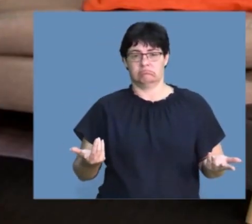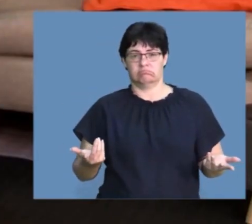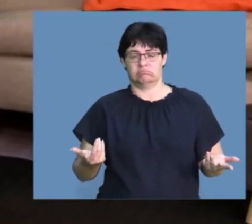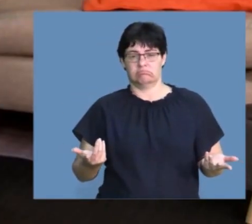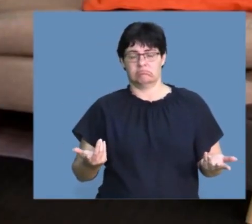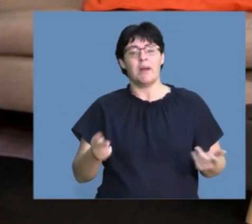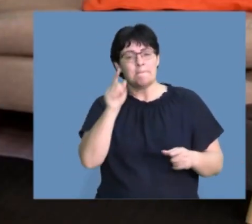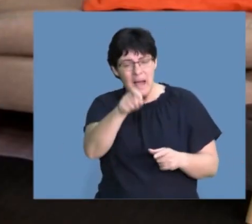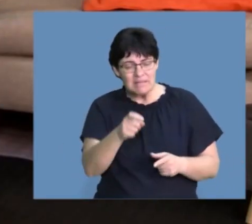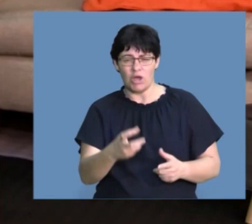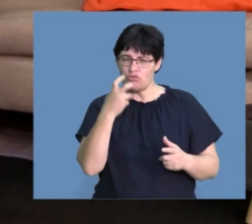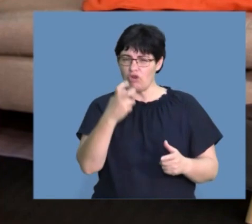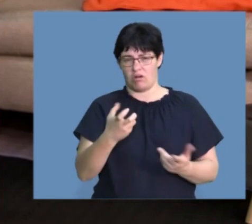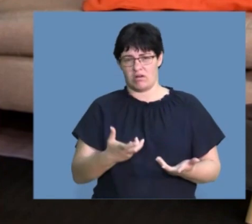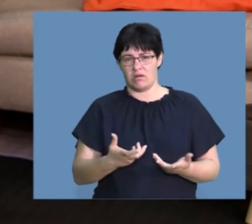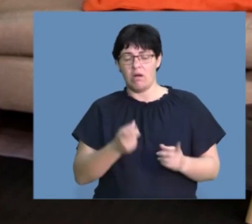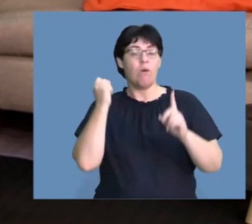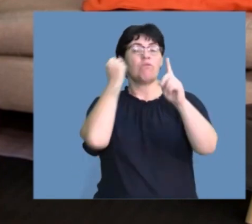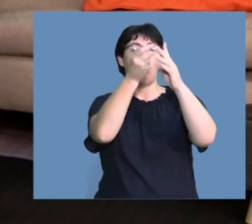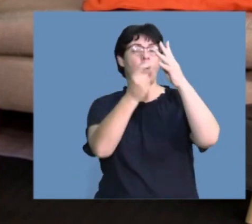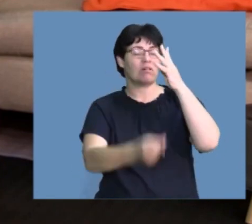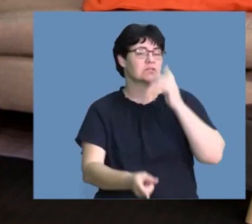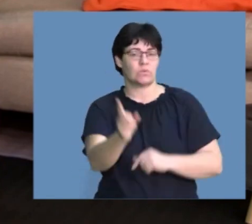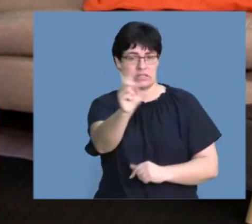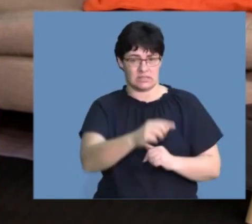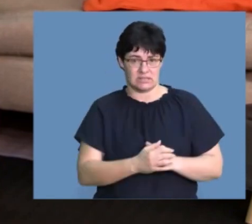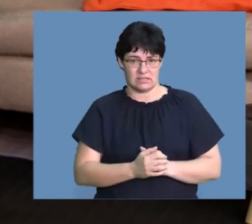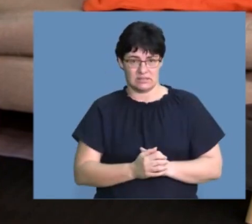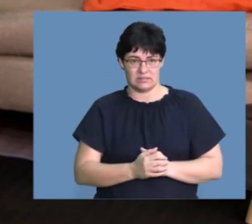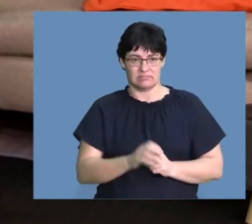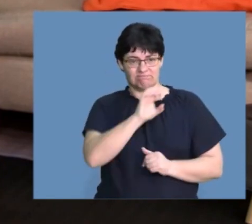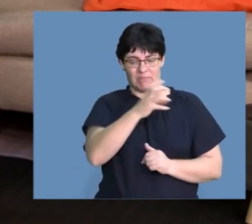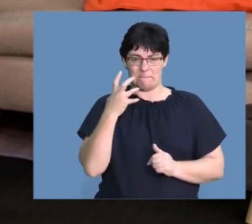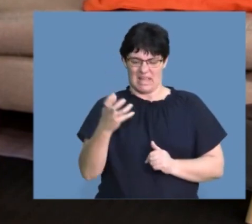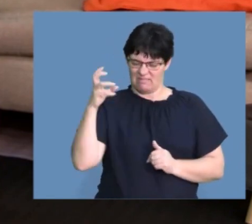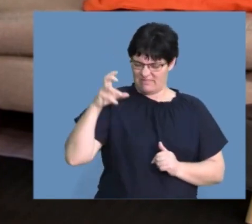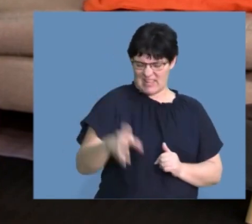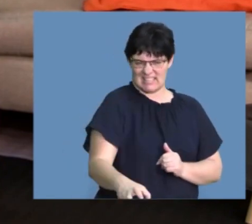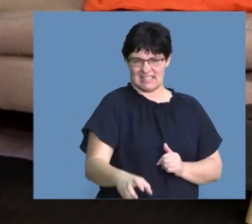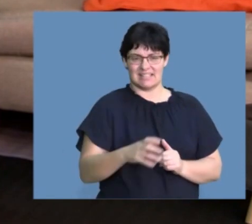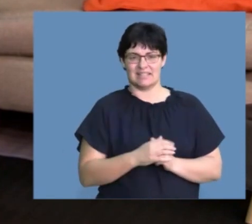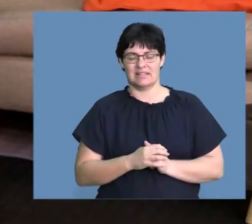that should be a value. It should be a big rock. What are our goals? So, come on, put in your big rock.